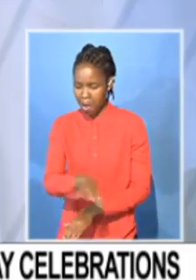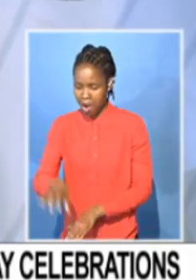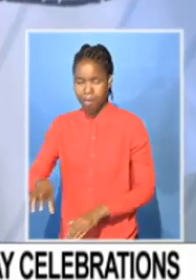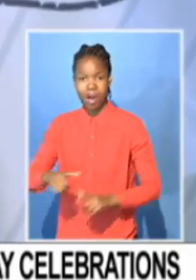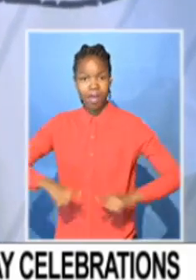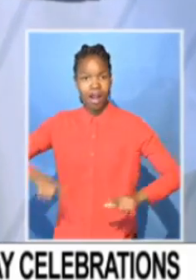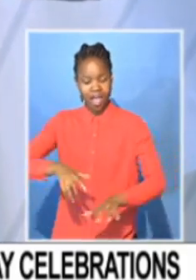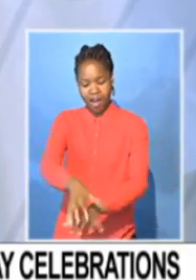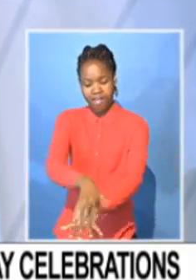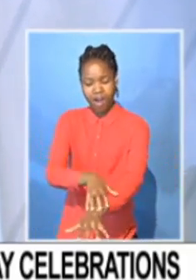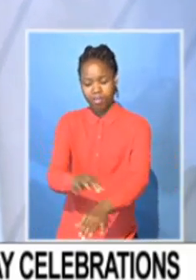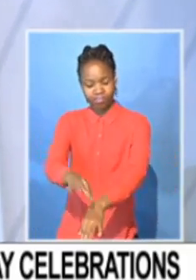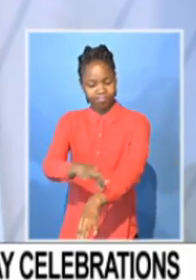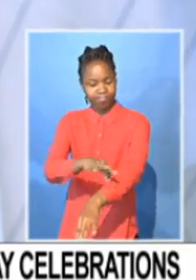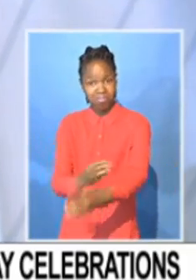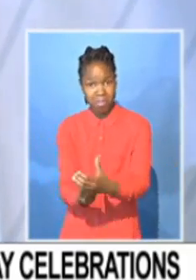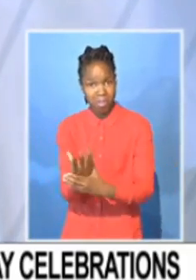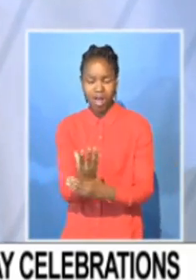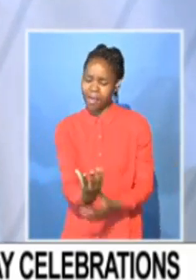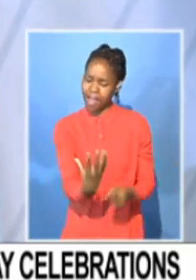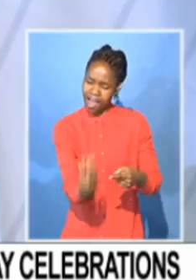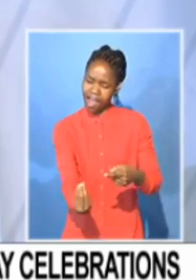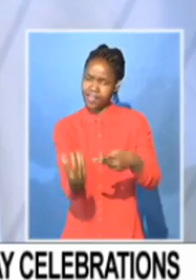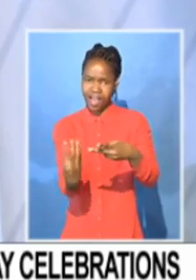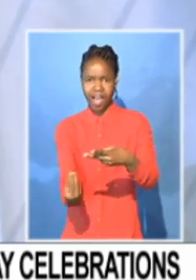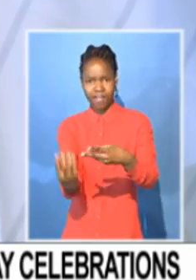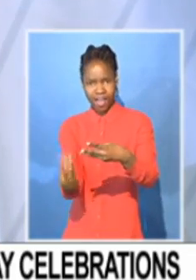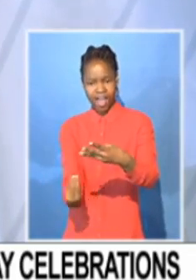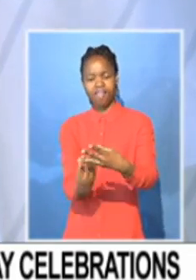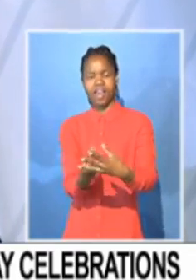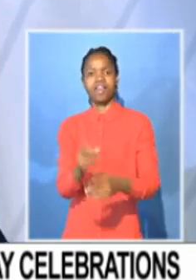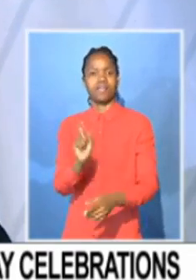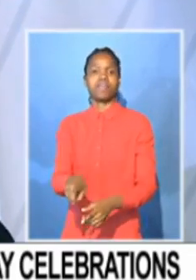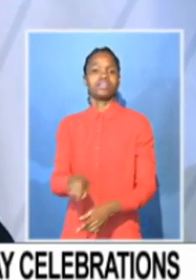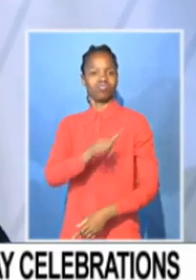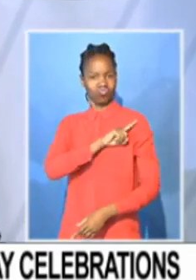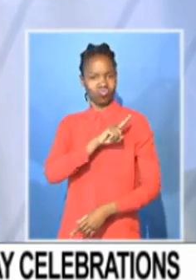farming, and food production.